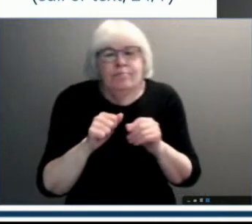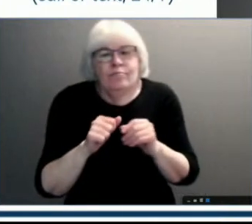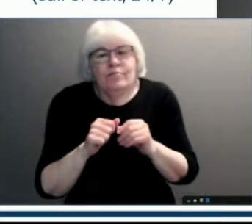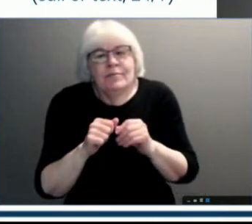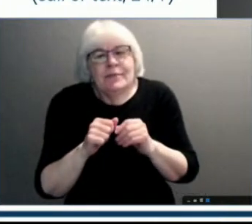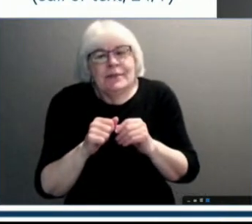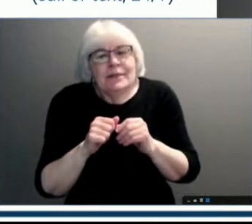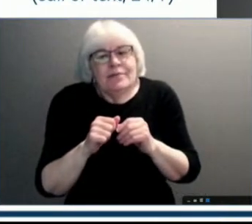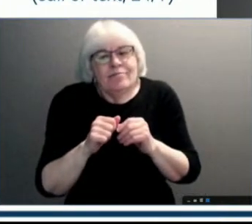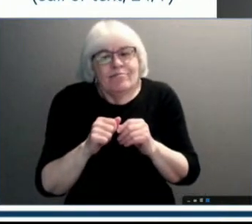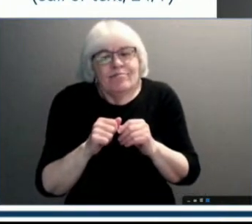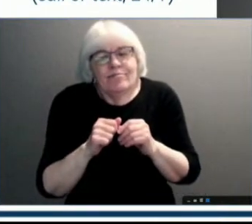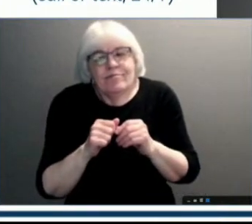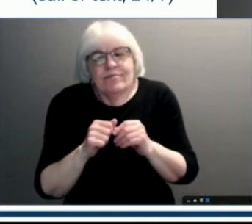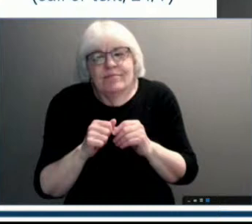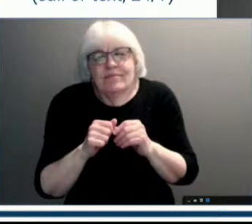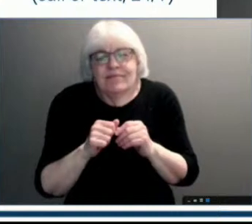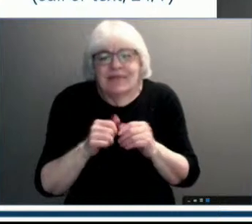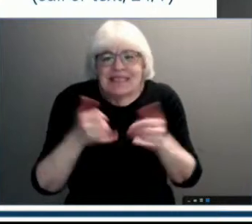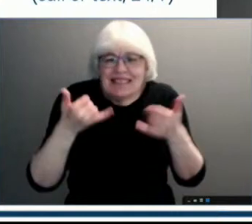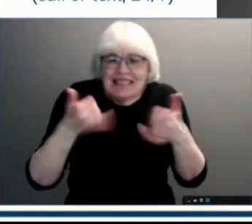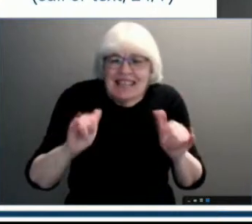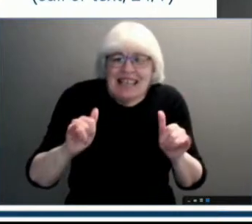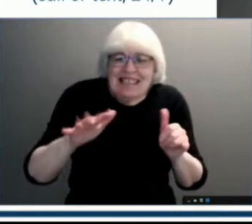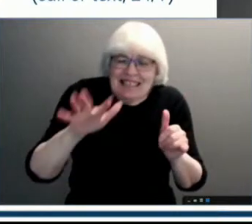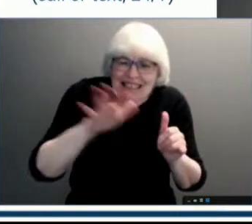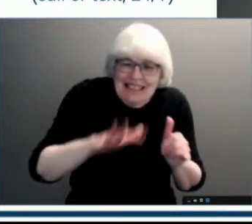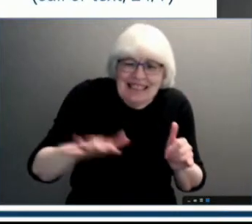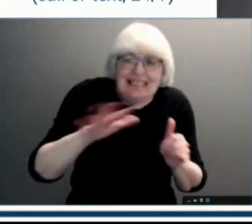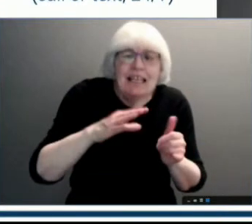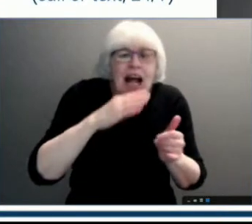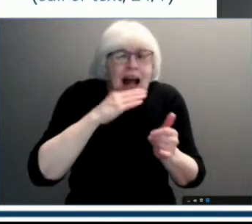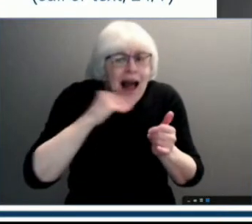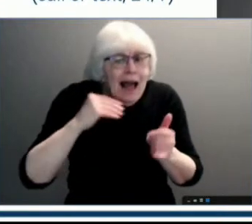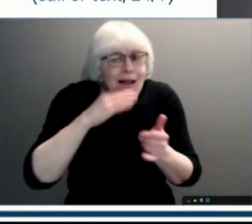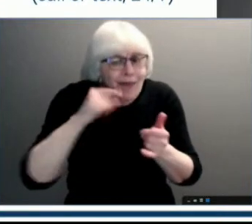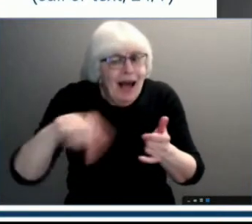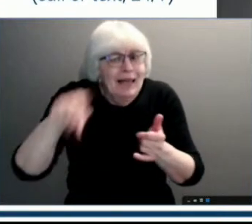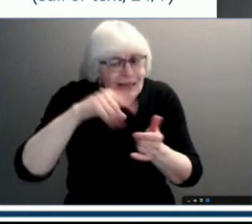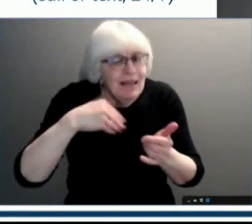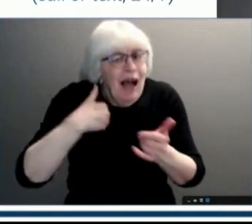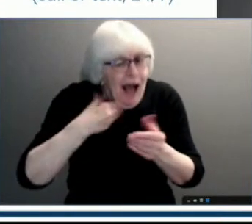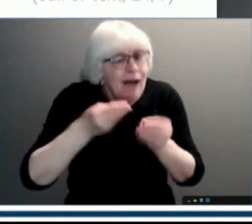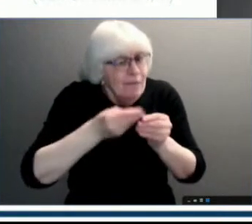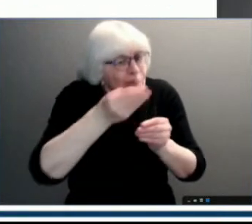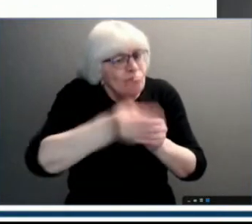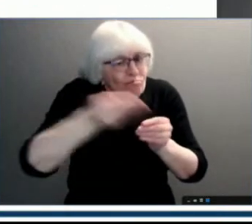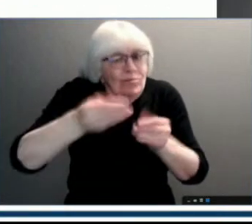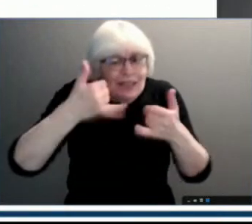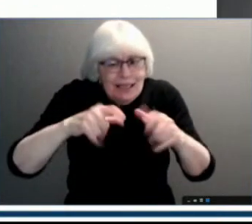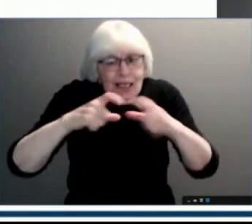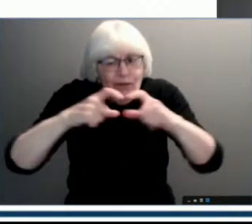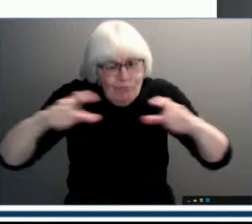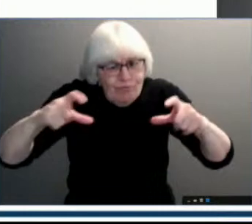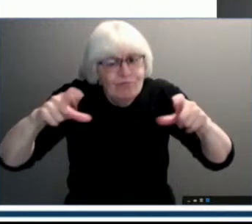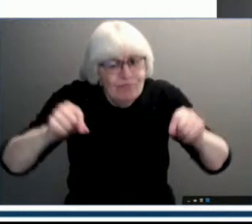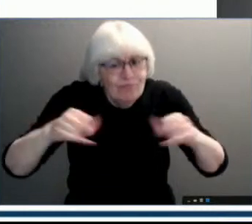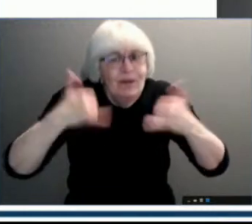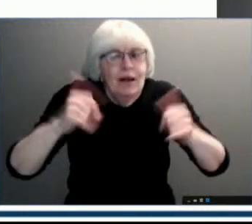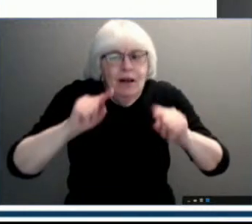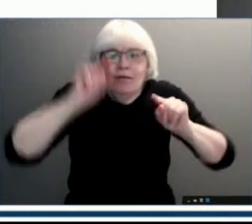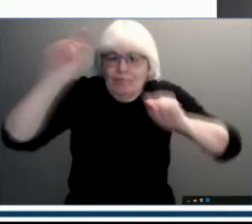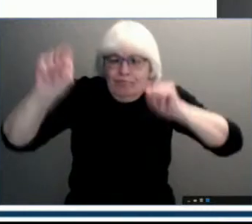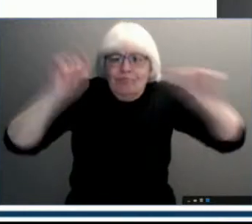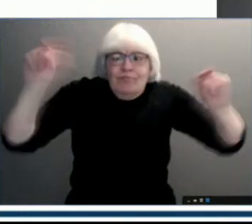in HRM handing out rapid test kits, and we are rapidly working in more rural areas, other points of access